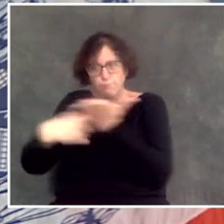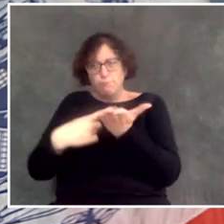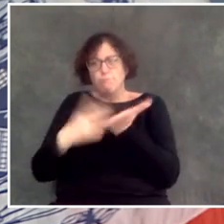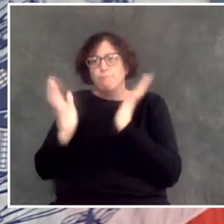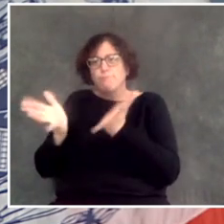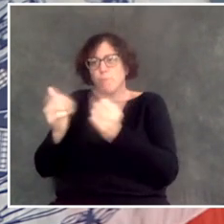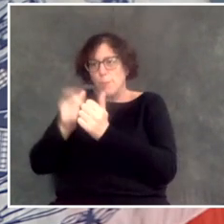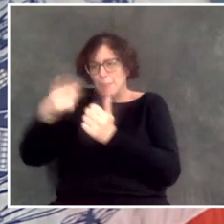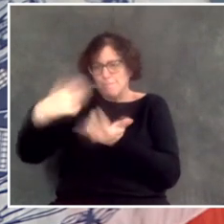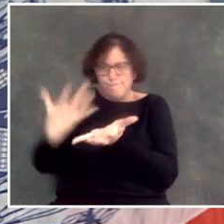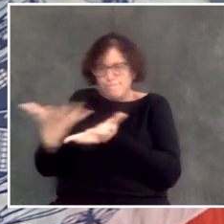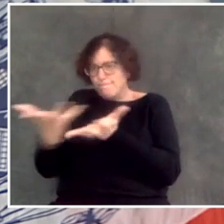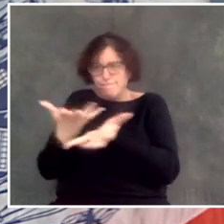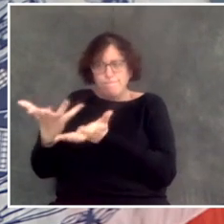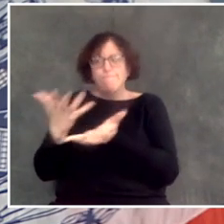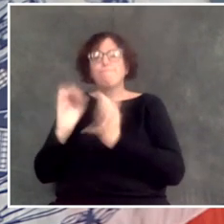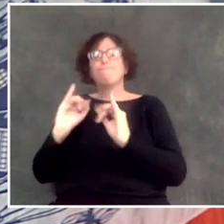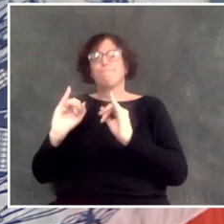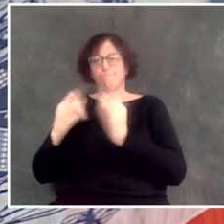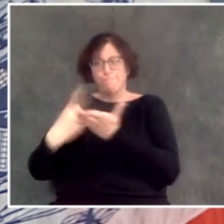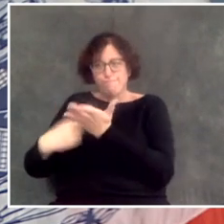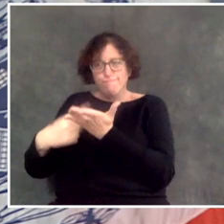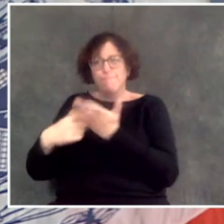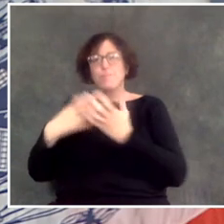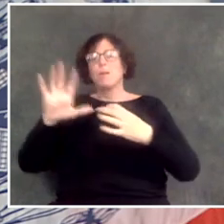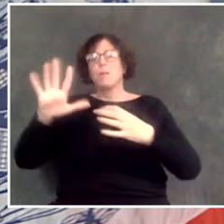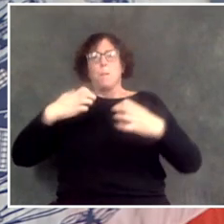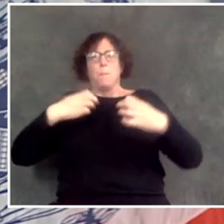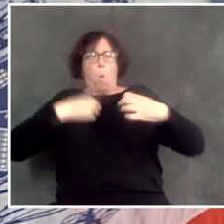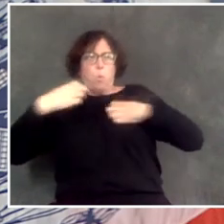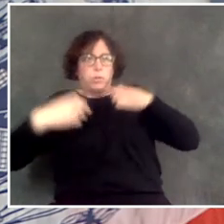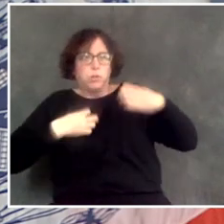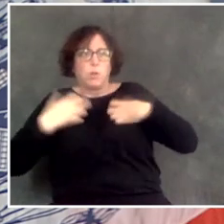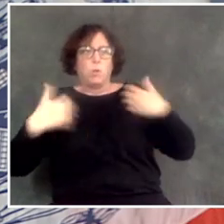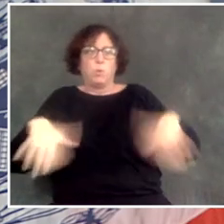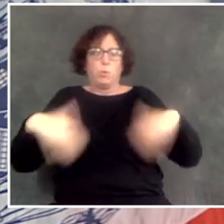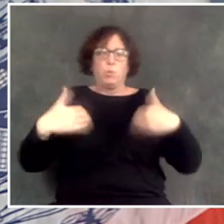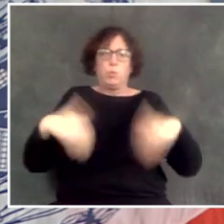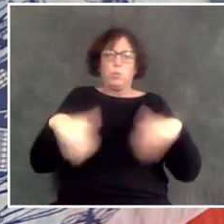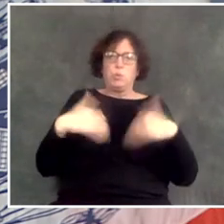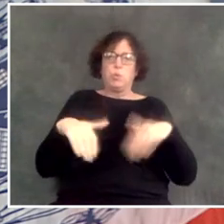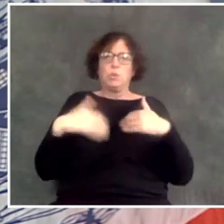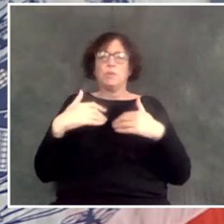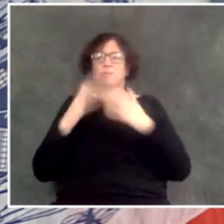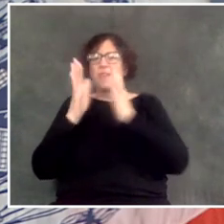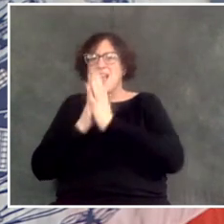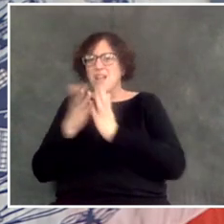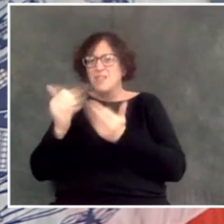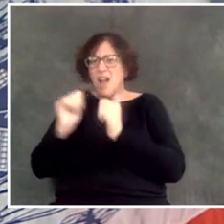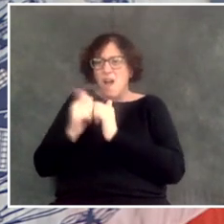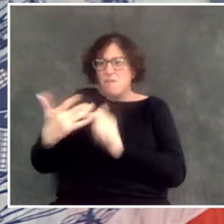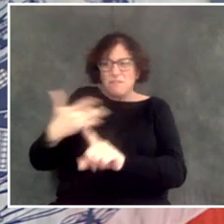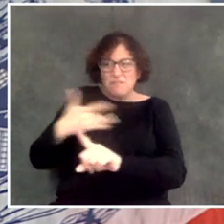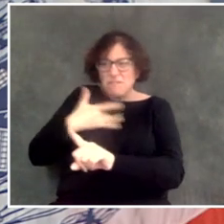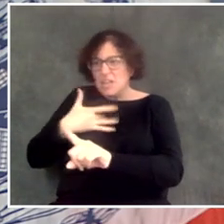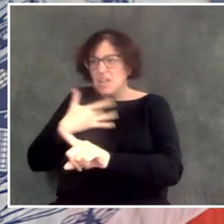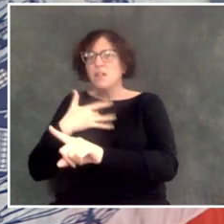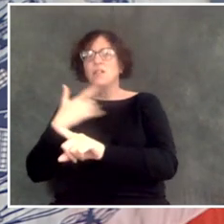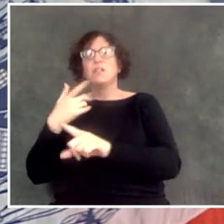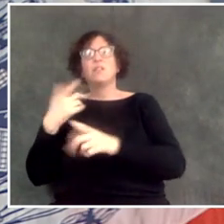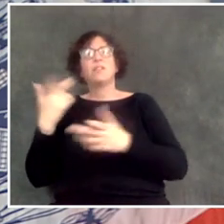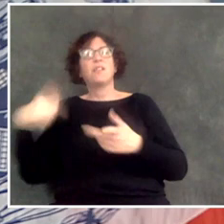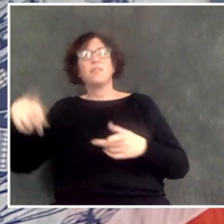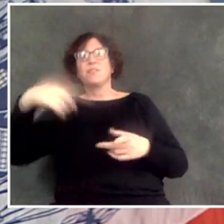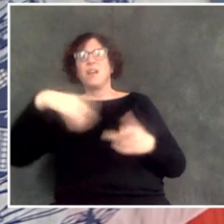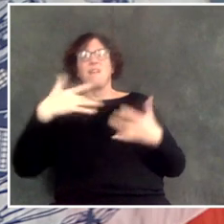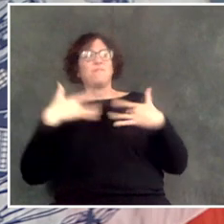about, you know, how their spirits were after everything they were going through. And I'll tell you something, they were absolutely resolute. They were